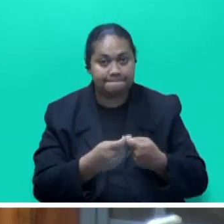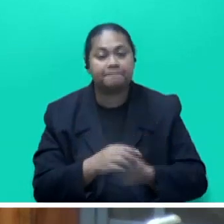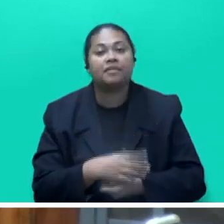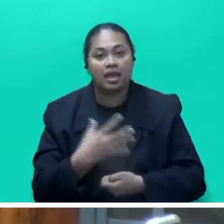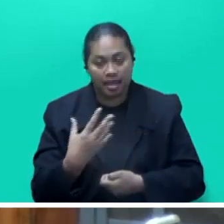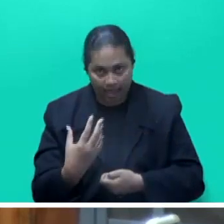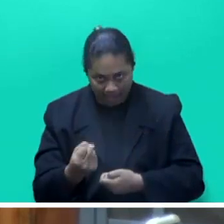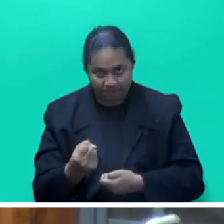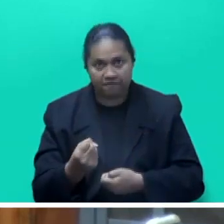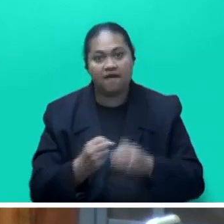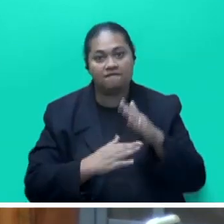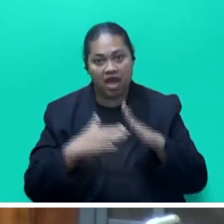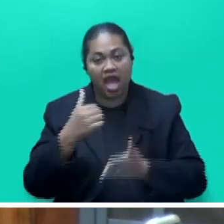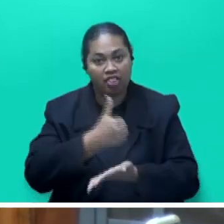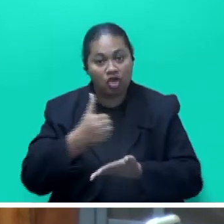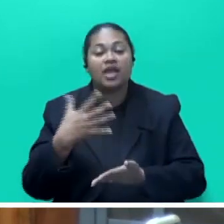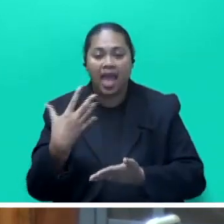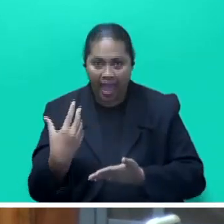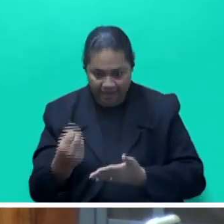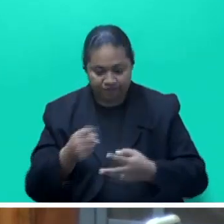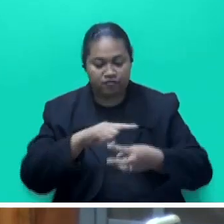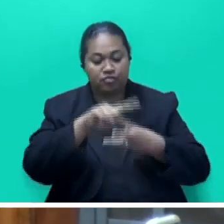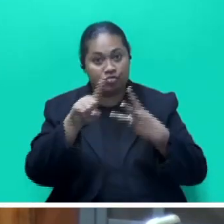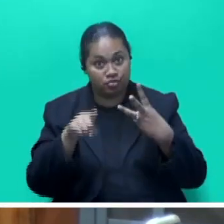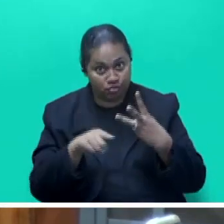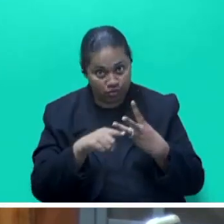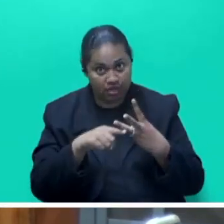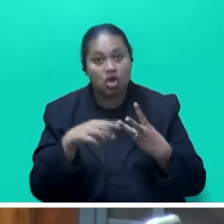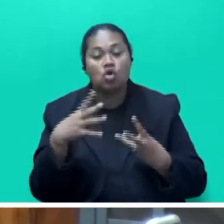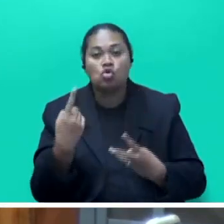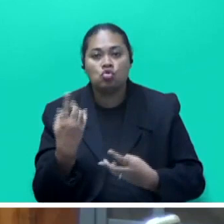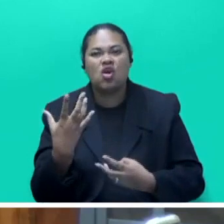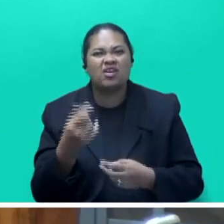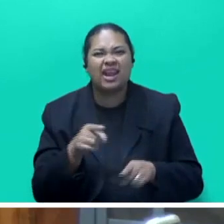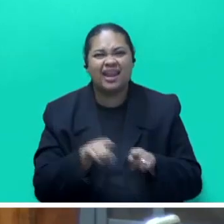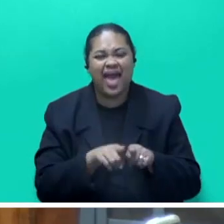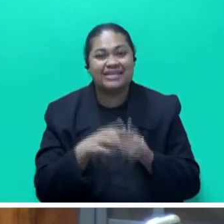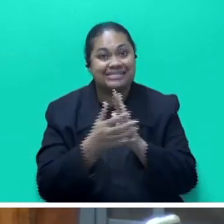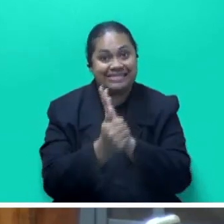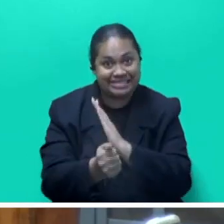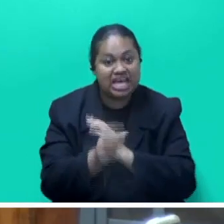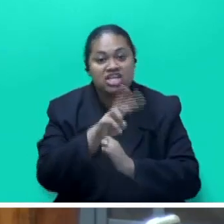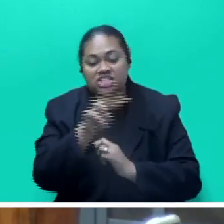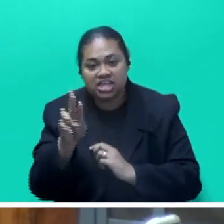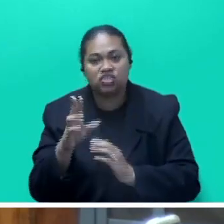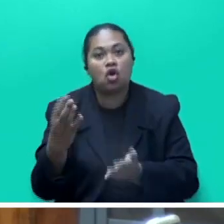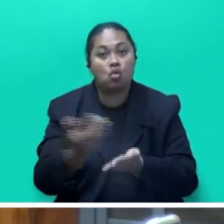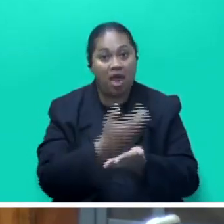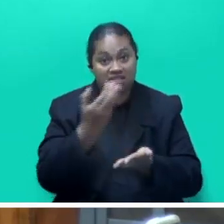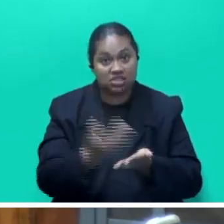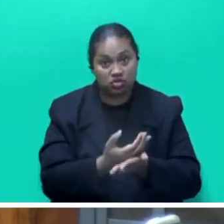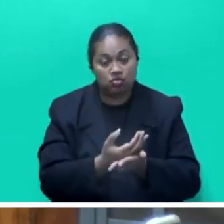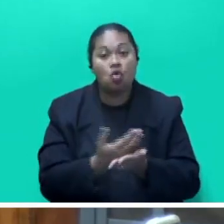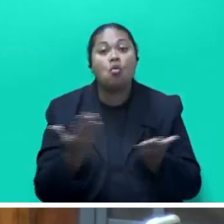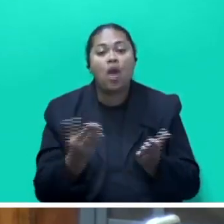3 personnel. They offered 3 officers who are specialists in search and rescue operations to assist in the response effort at the Hawke's